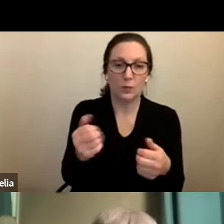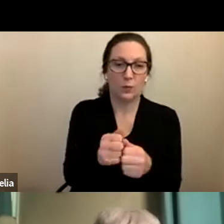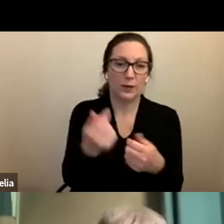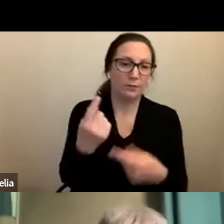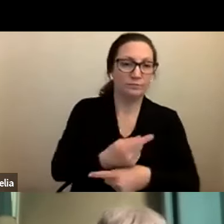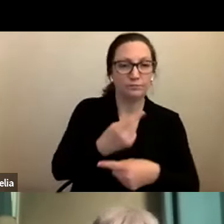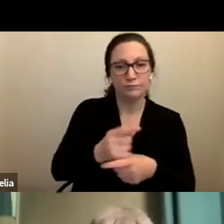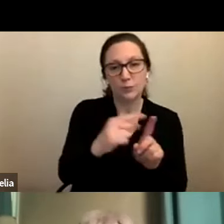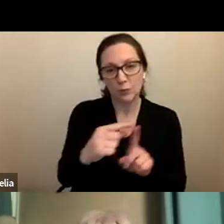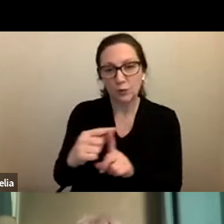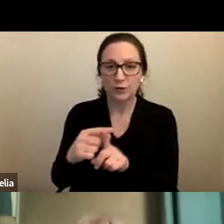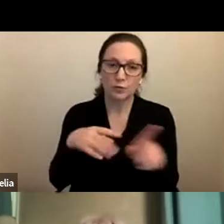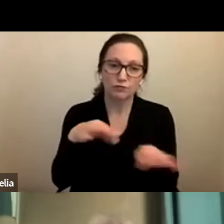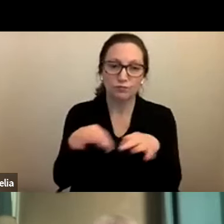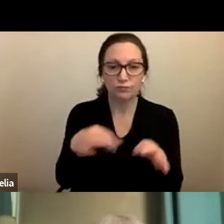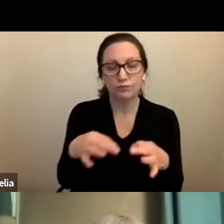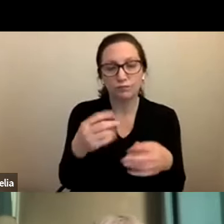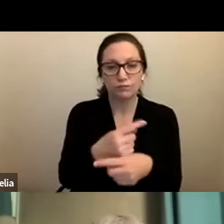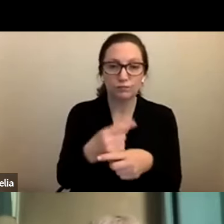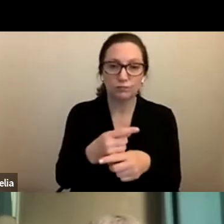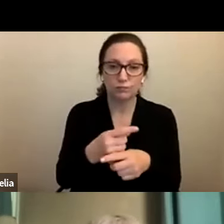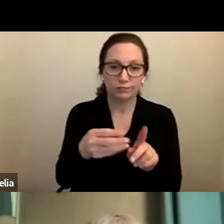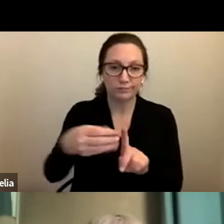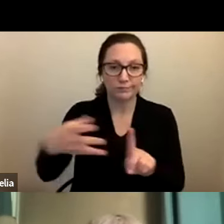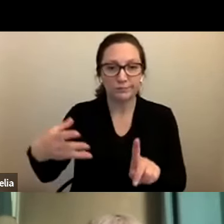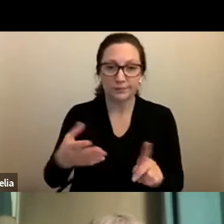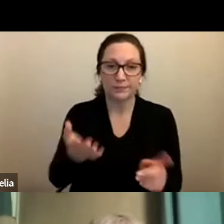Thank you, Laurie, for sharing your time and knowledge with us.